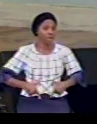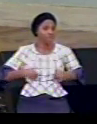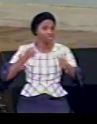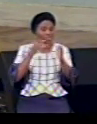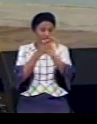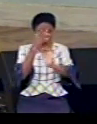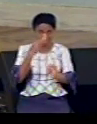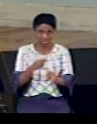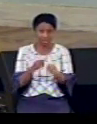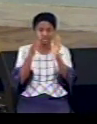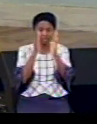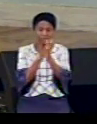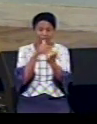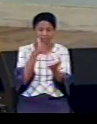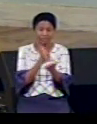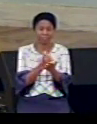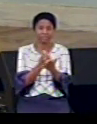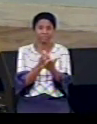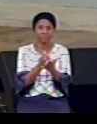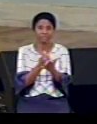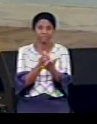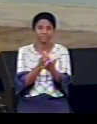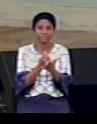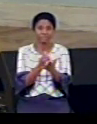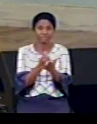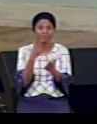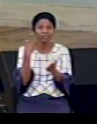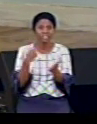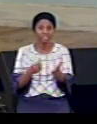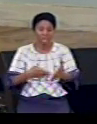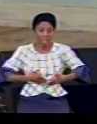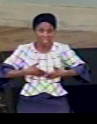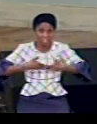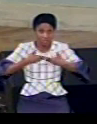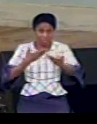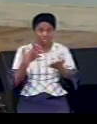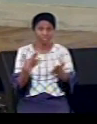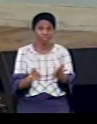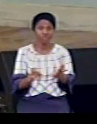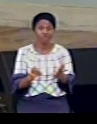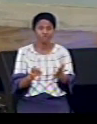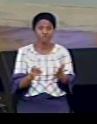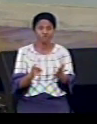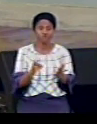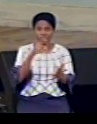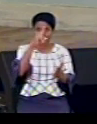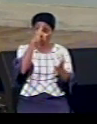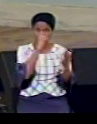Jesus' name. The expression of faith is positive,